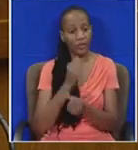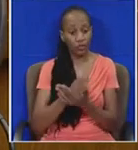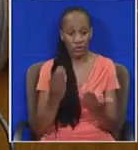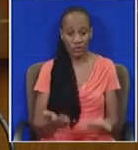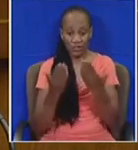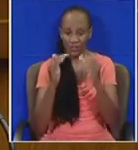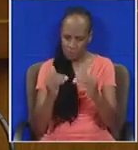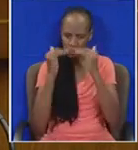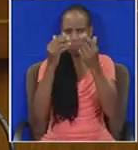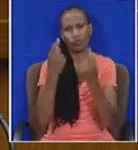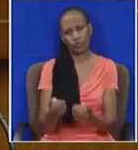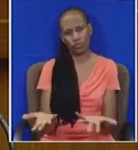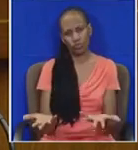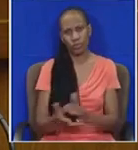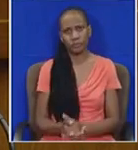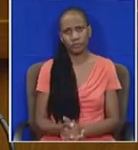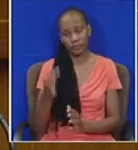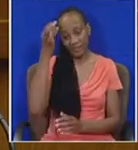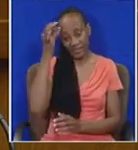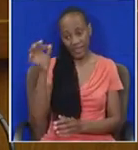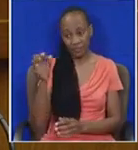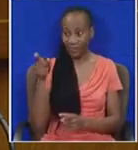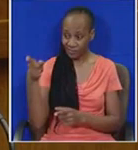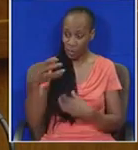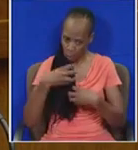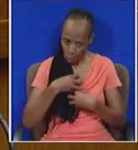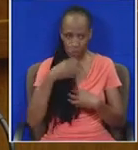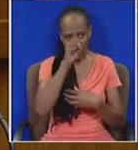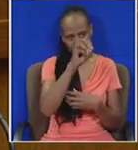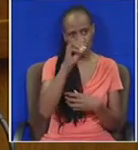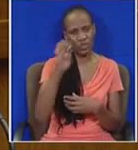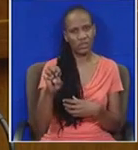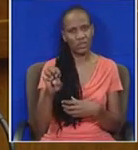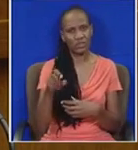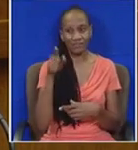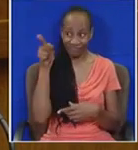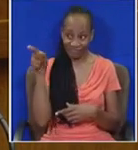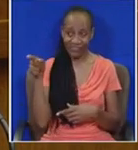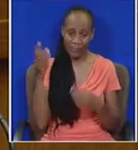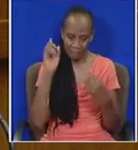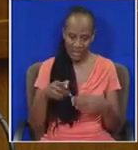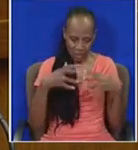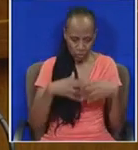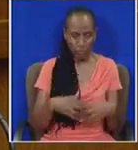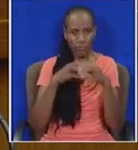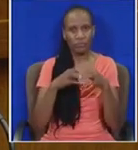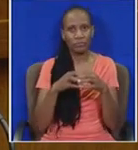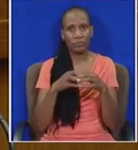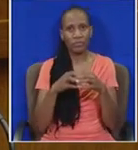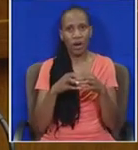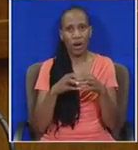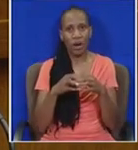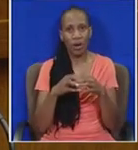procuring strategically. Government, as the owner and shareholder in SOEs, must establish a structured and obligatory